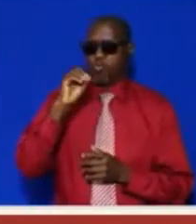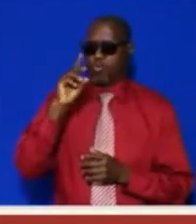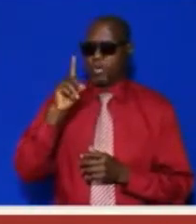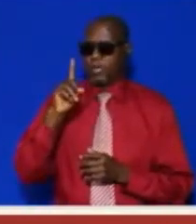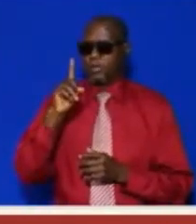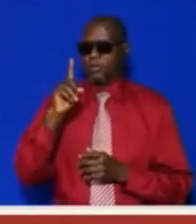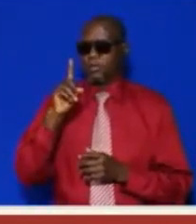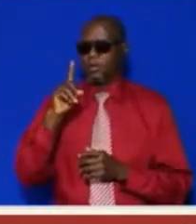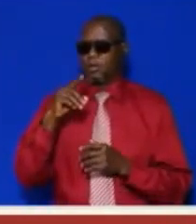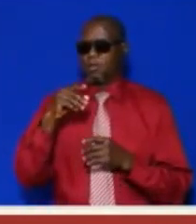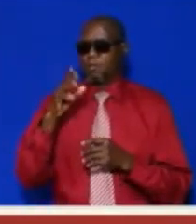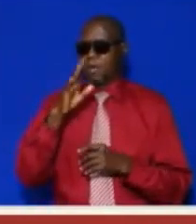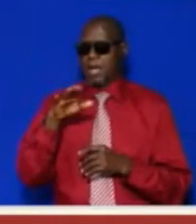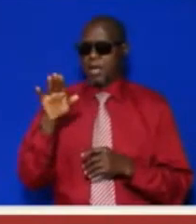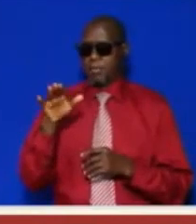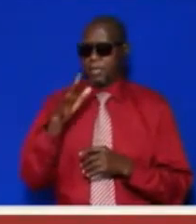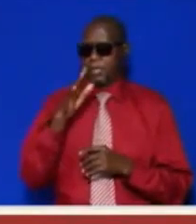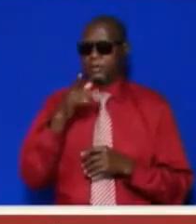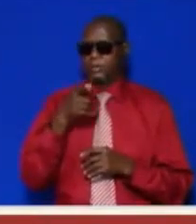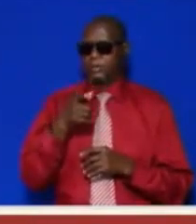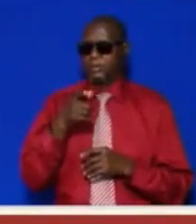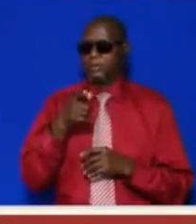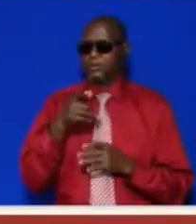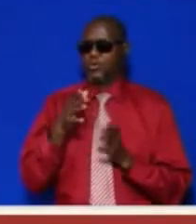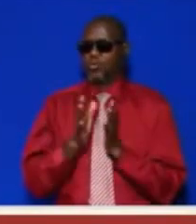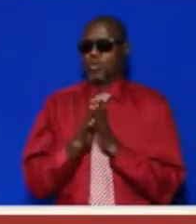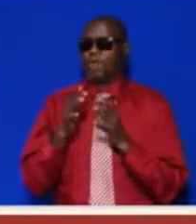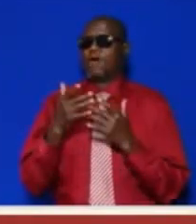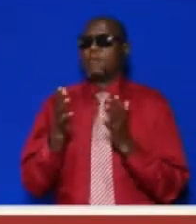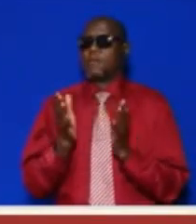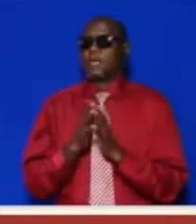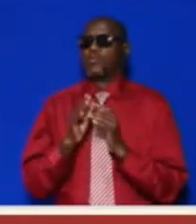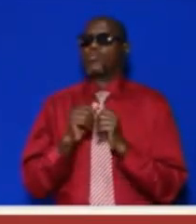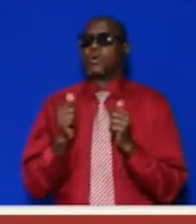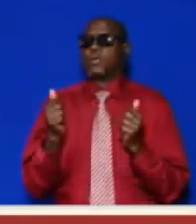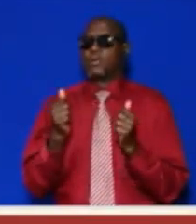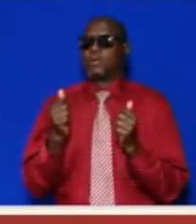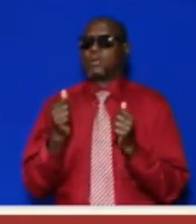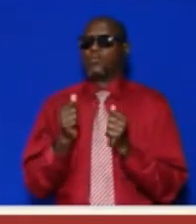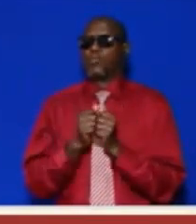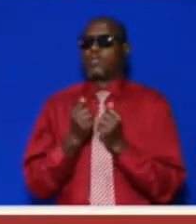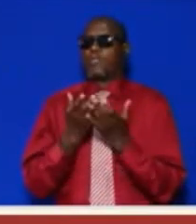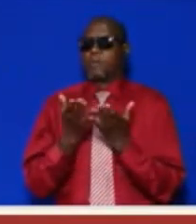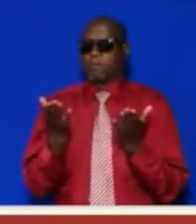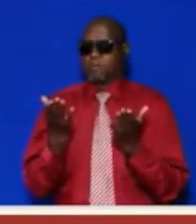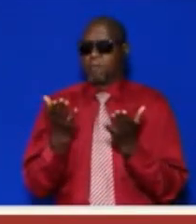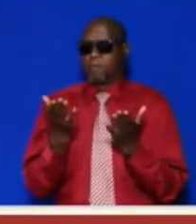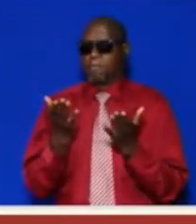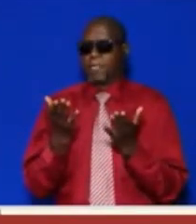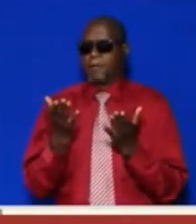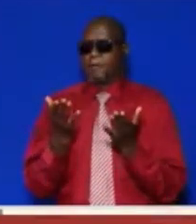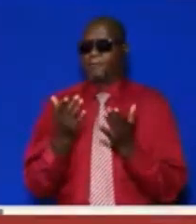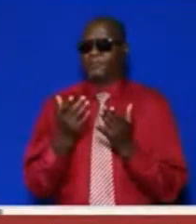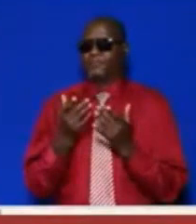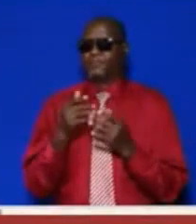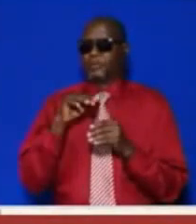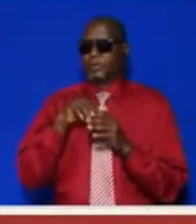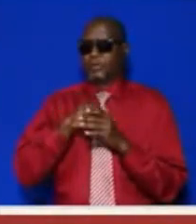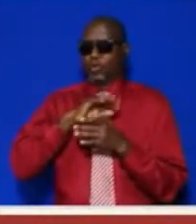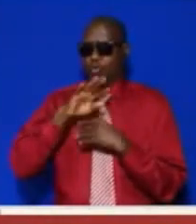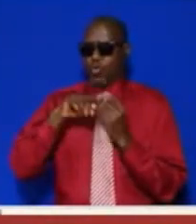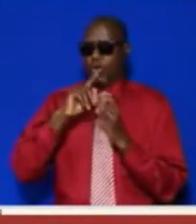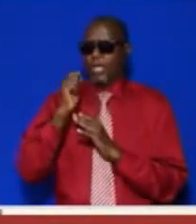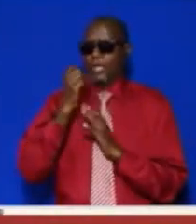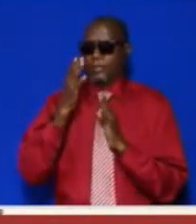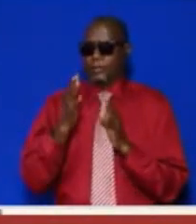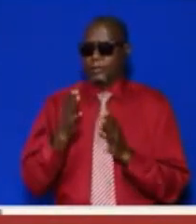family as a fundamental unit of our society, is with them and is shared across all Kenyans.